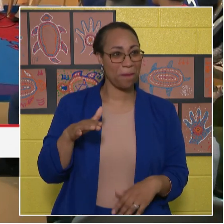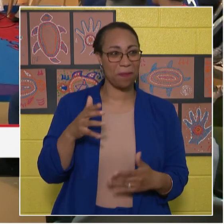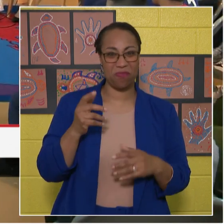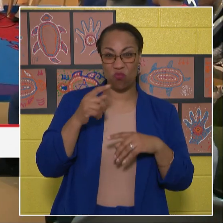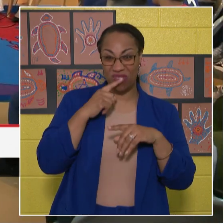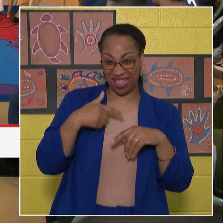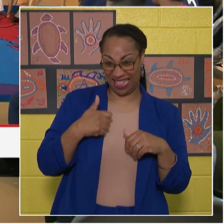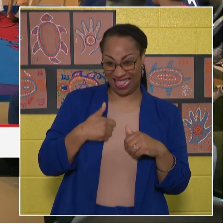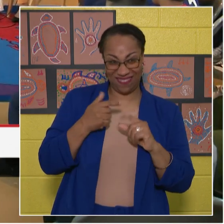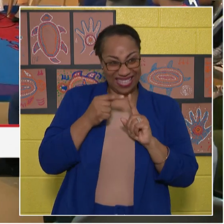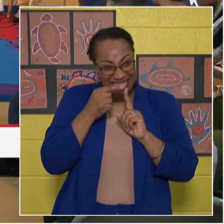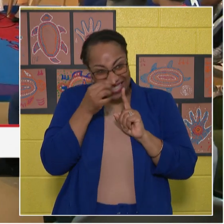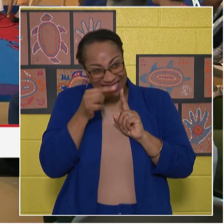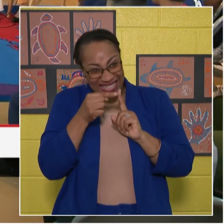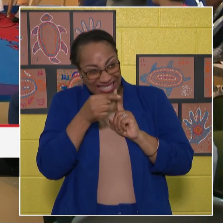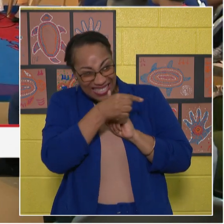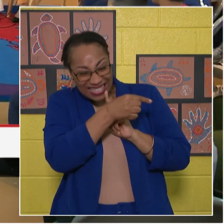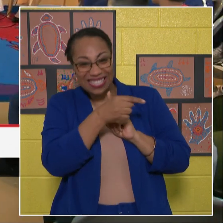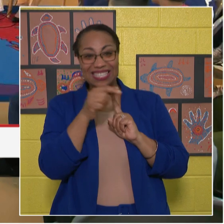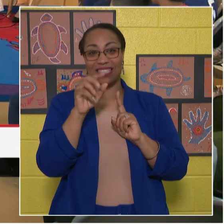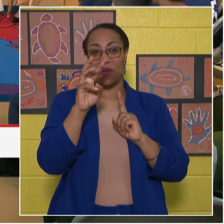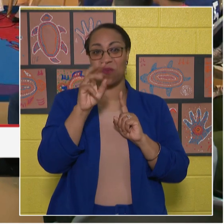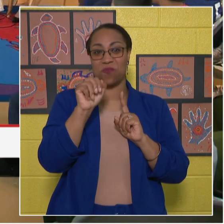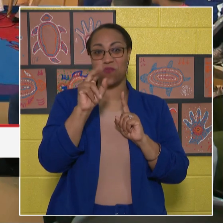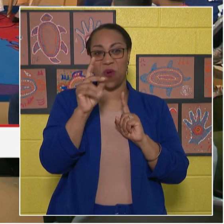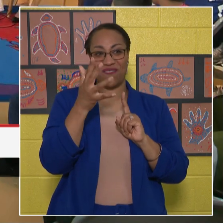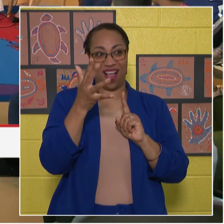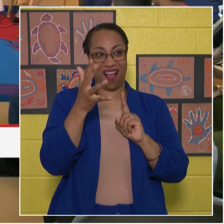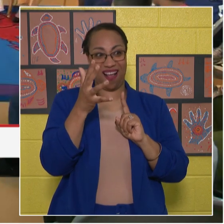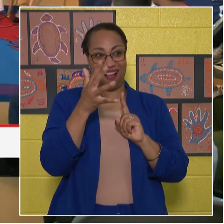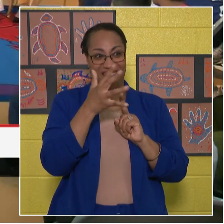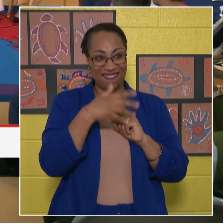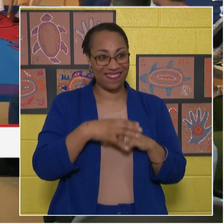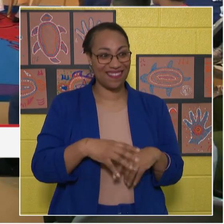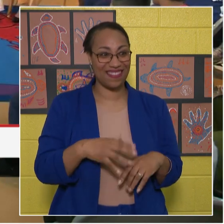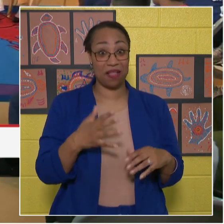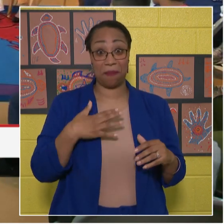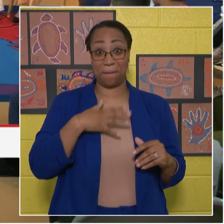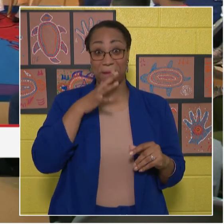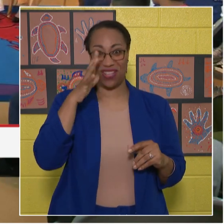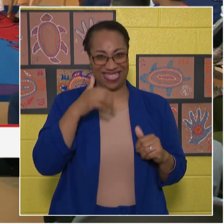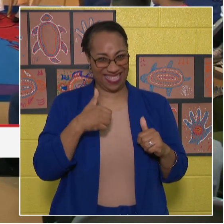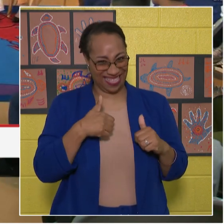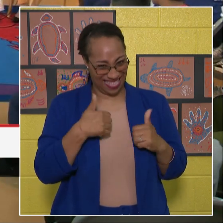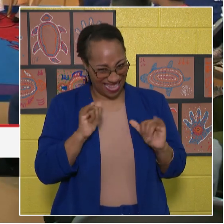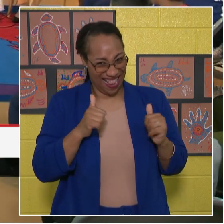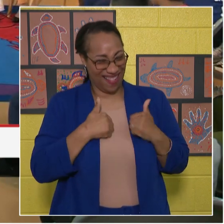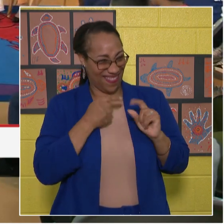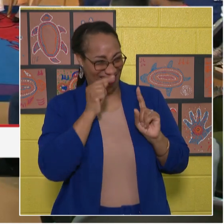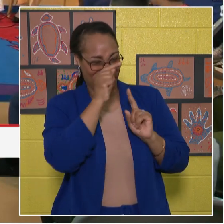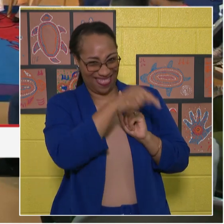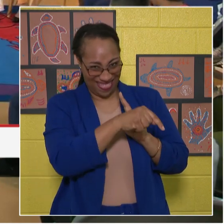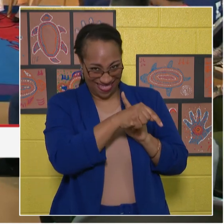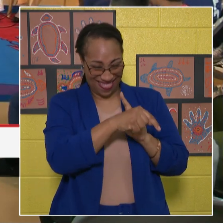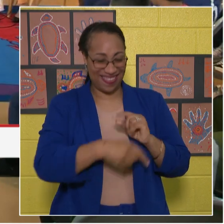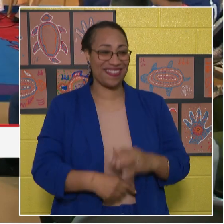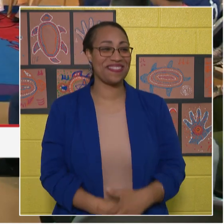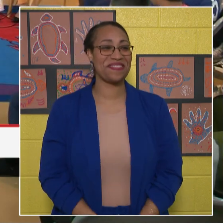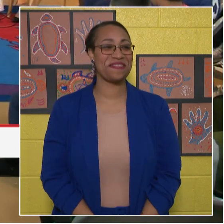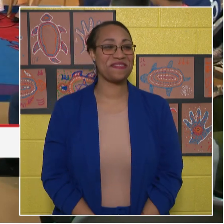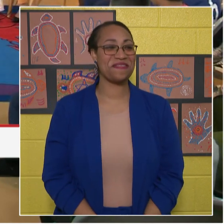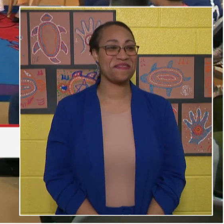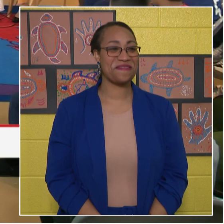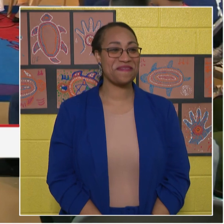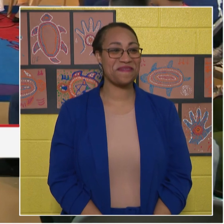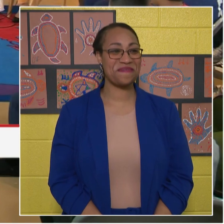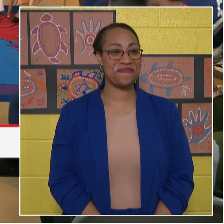5. My parents still live in the house where I was raised, and I am the last of 5